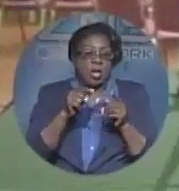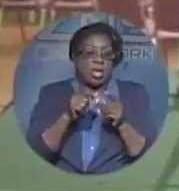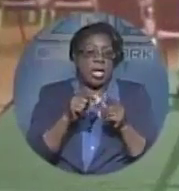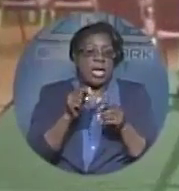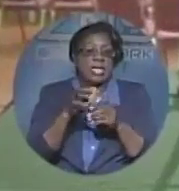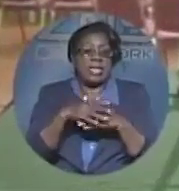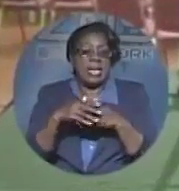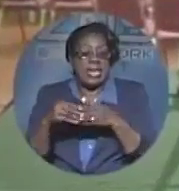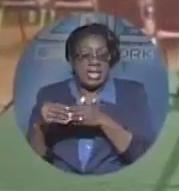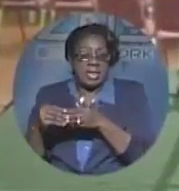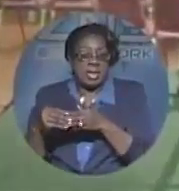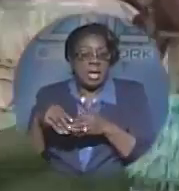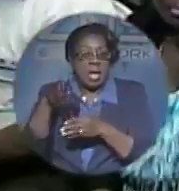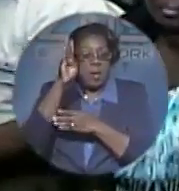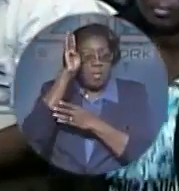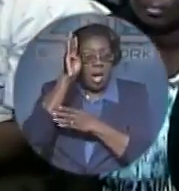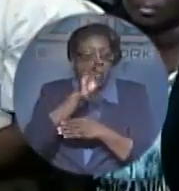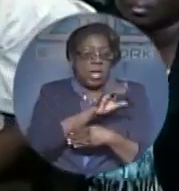McCartney.